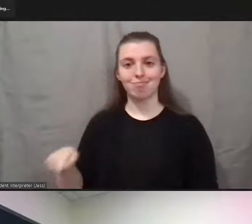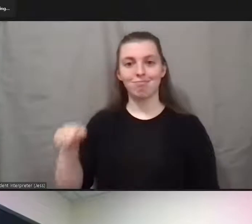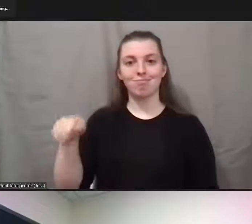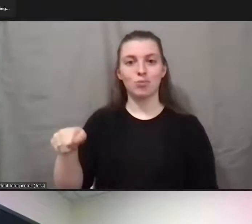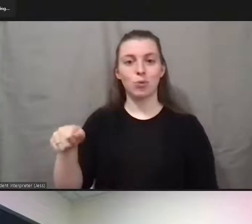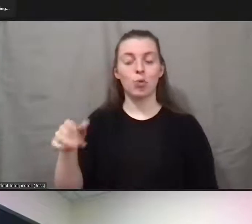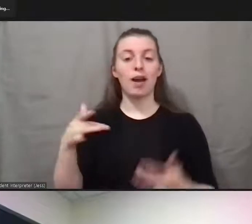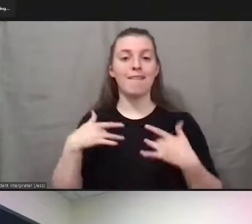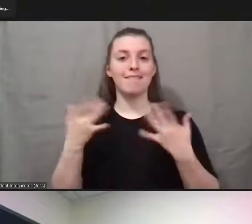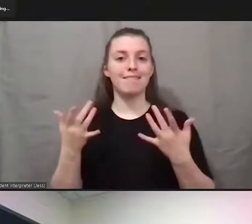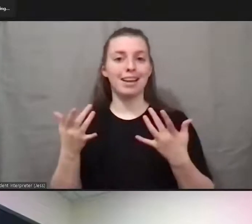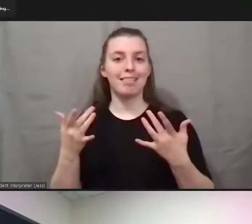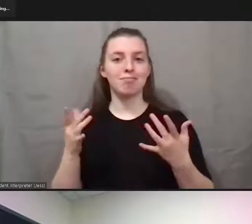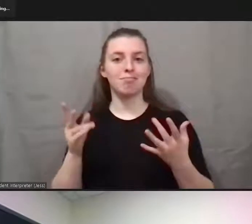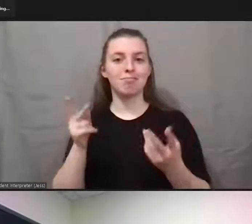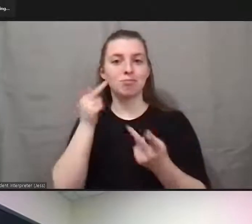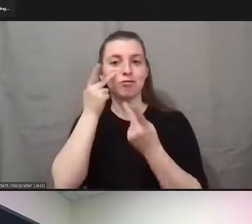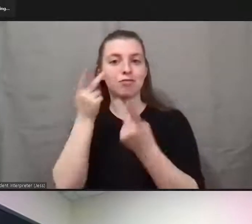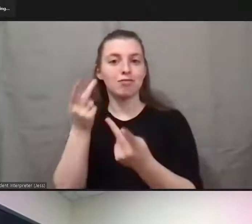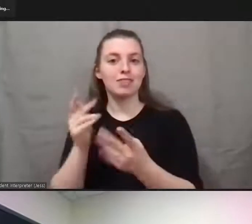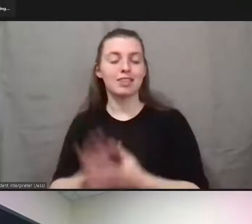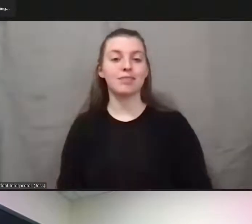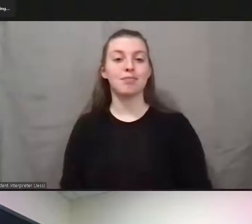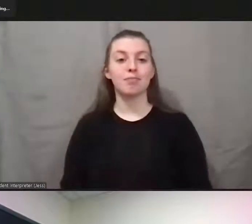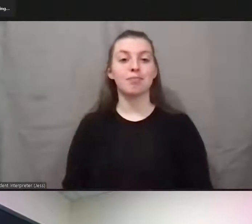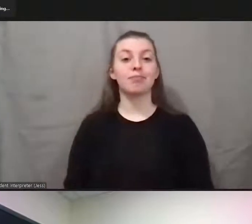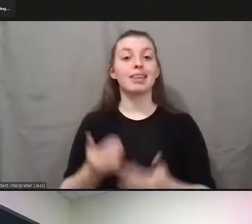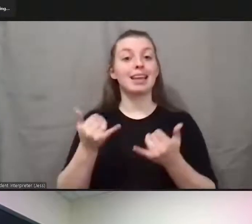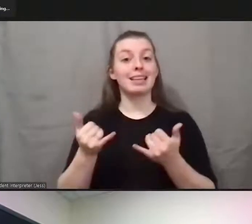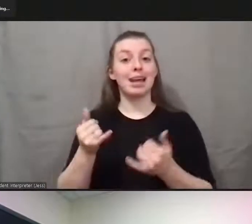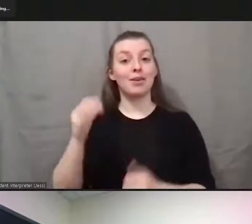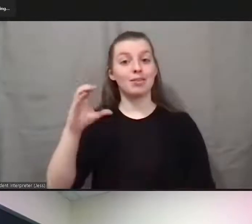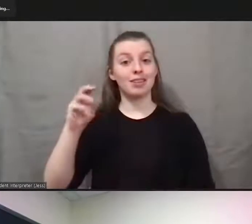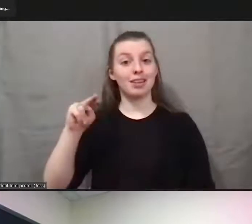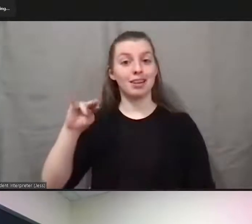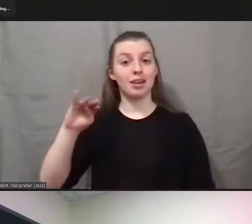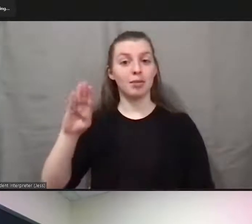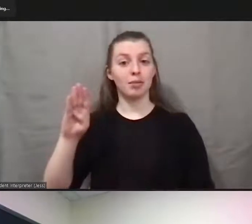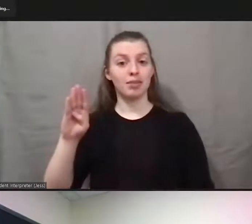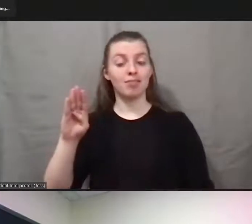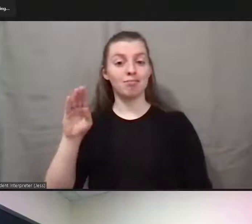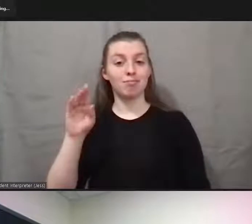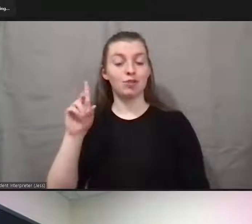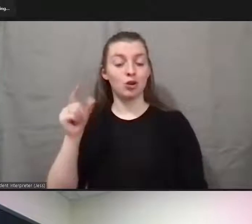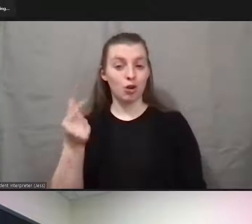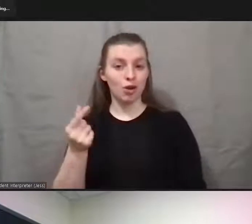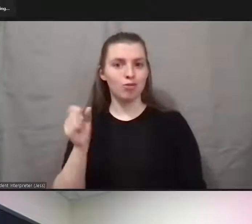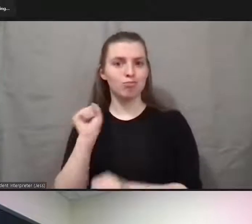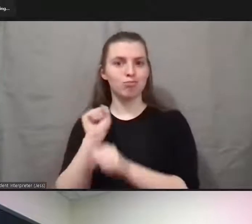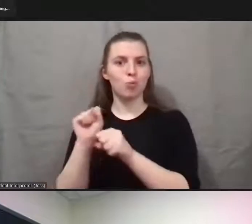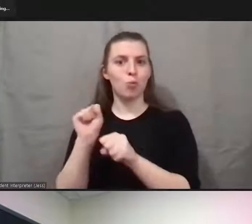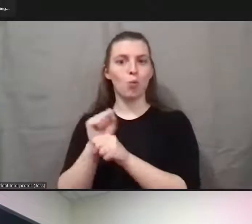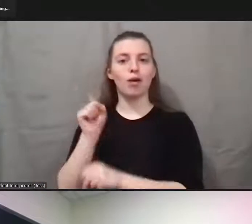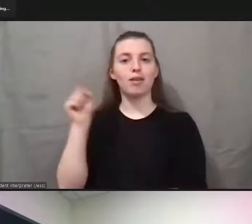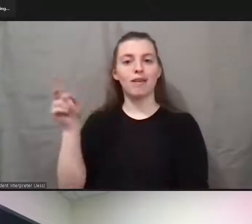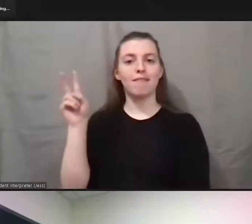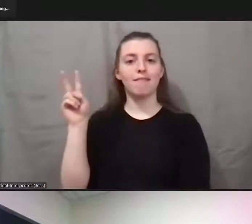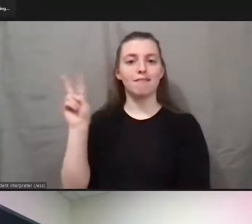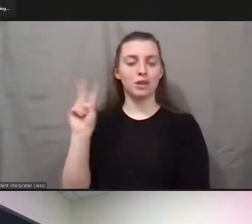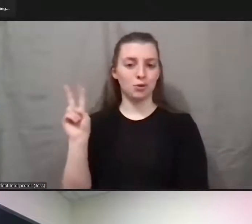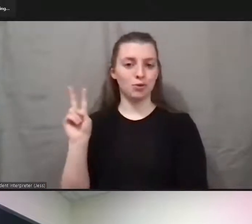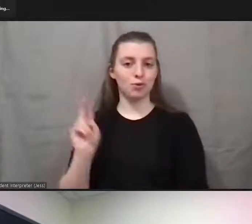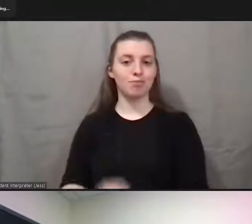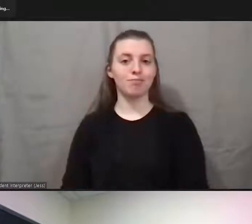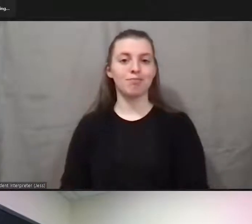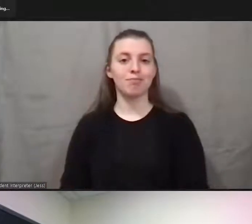that CNIB dog is now a guide dog, and in Vancouver with its